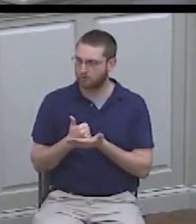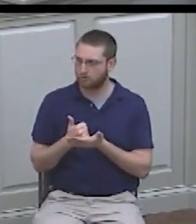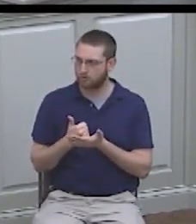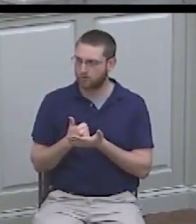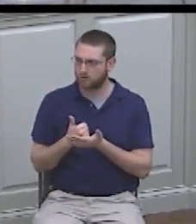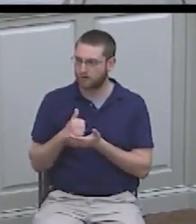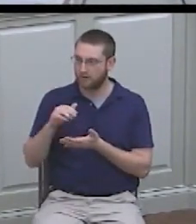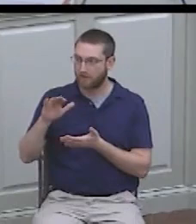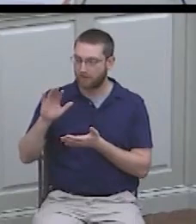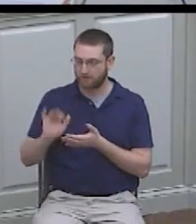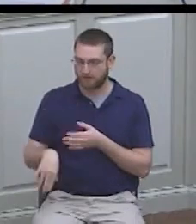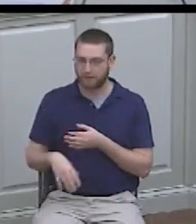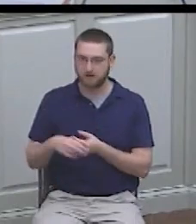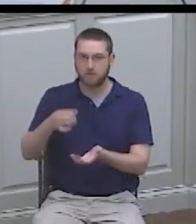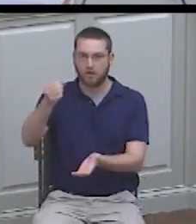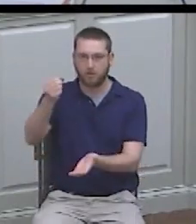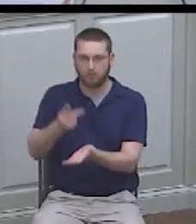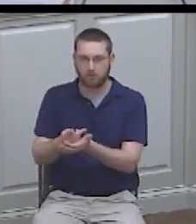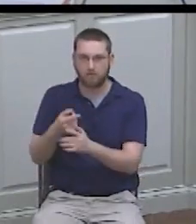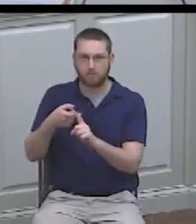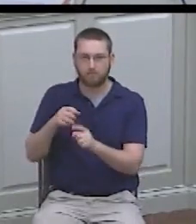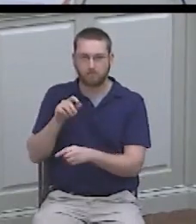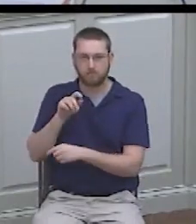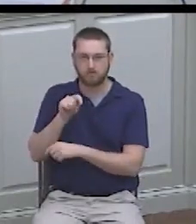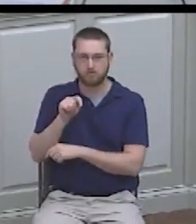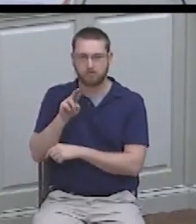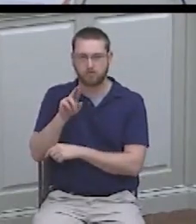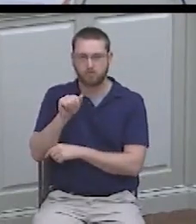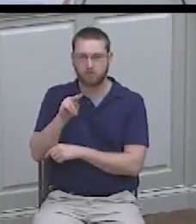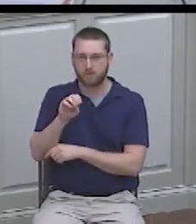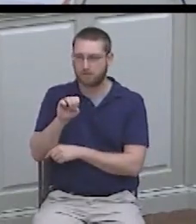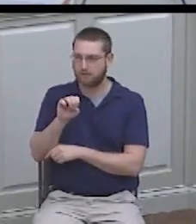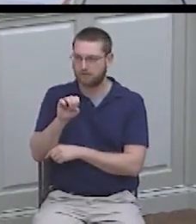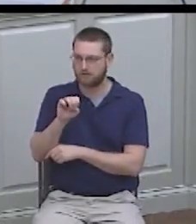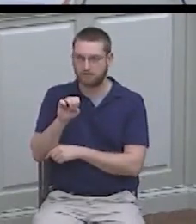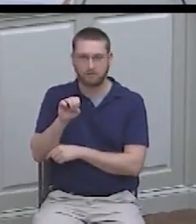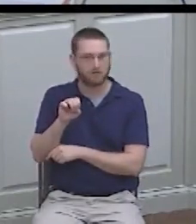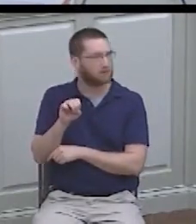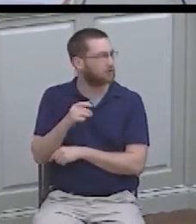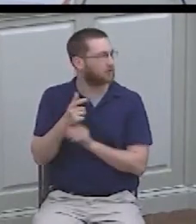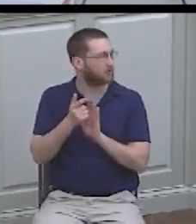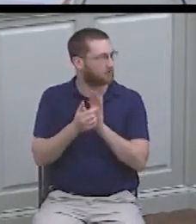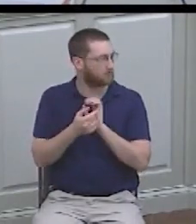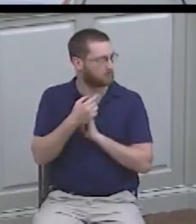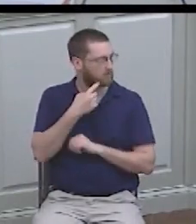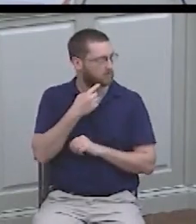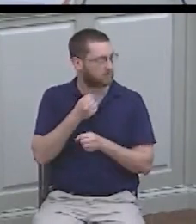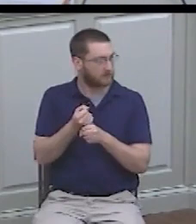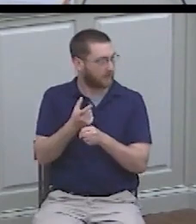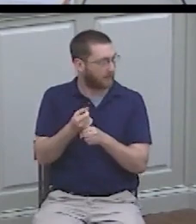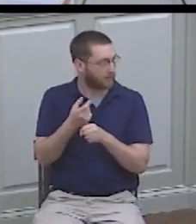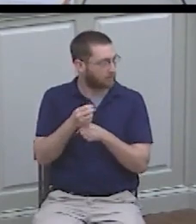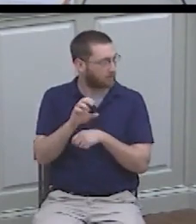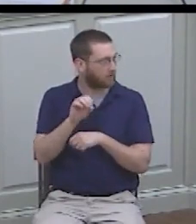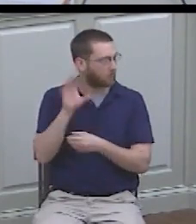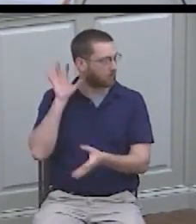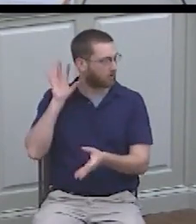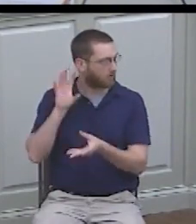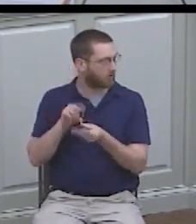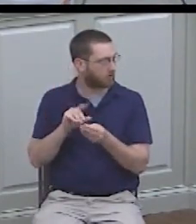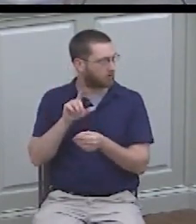That is guaranteed by the vendor. Well, I want to make sure you said that out loud, guaranteed. And is that an annual number or is that a number over 20